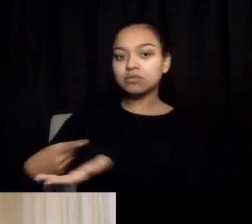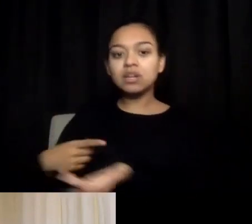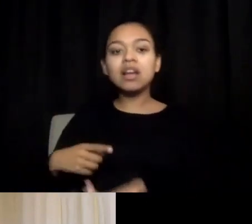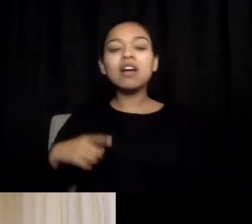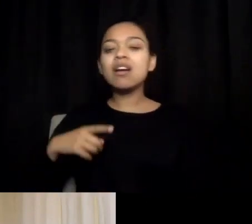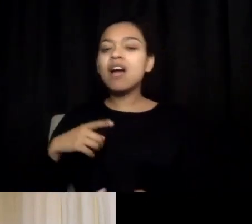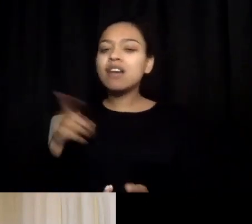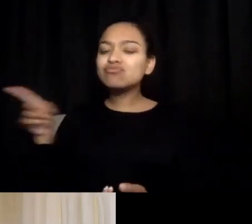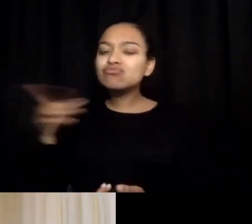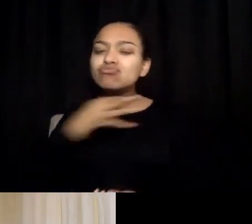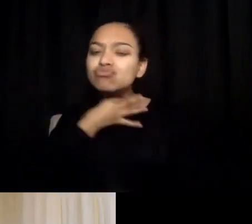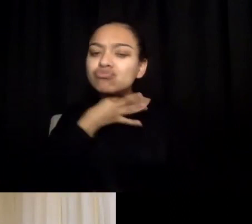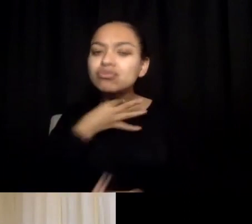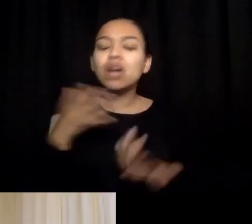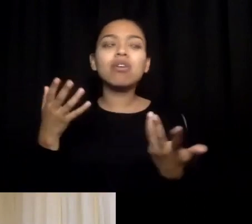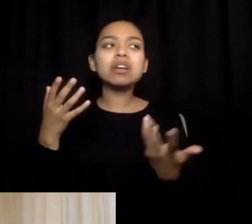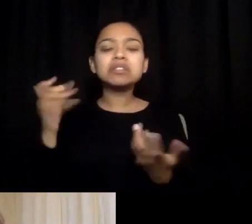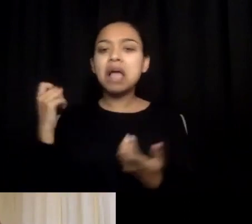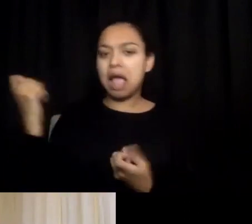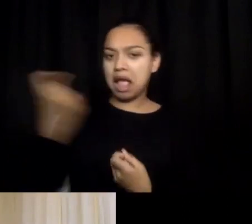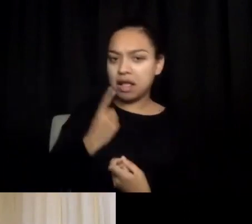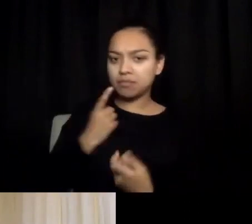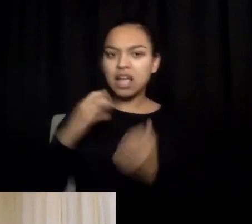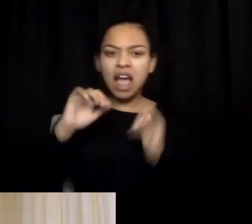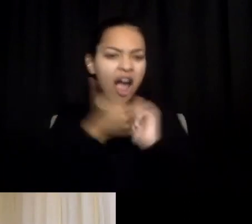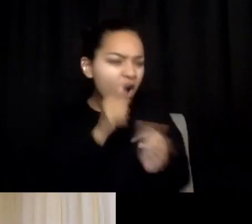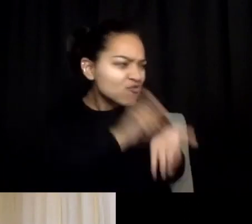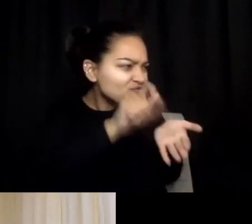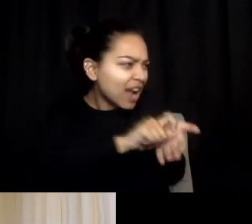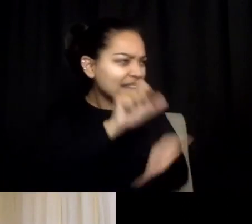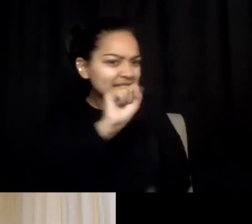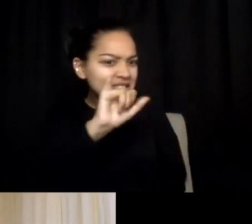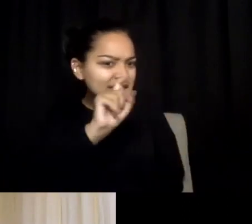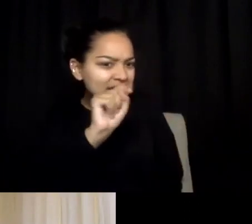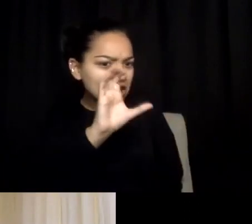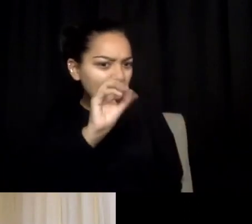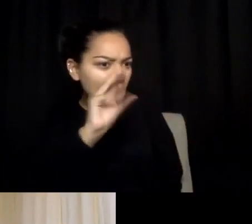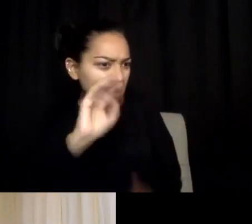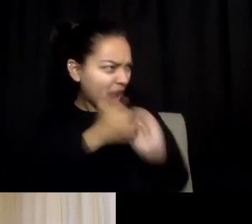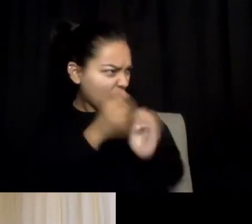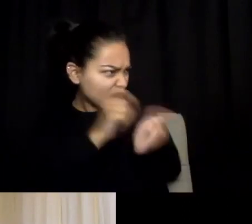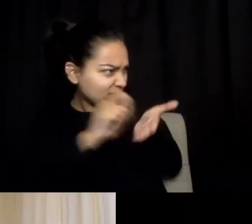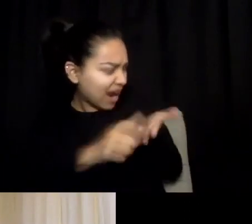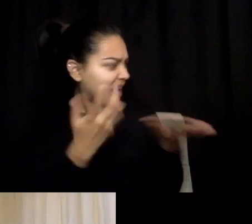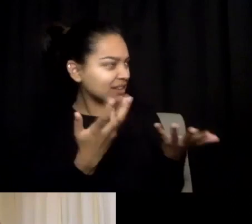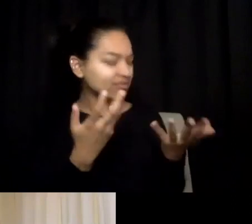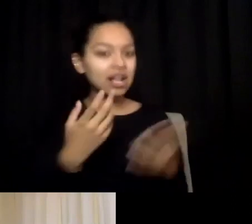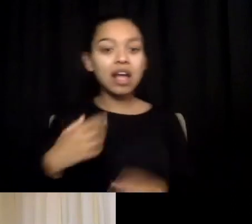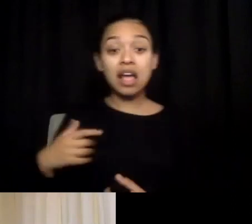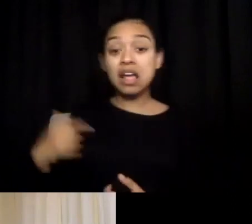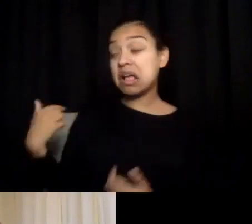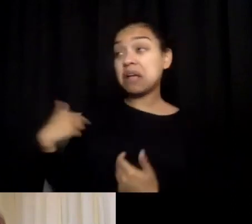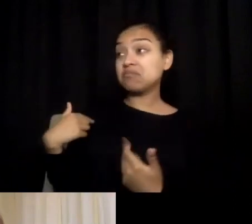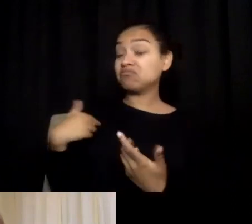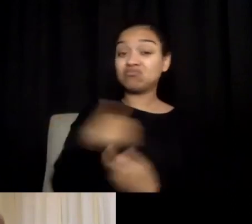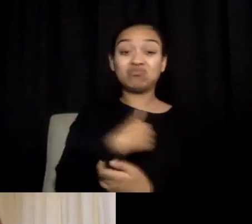sitcoms week after week, new episodes. Like, why was I not scared? And I told her that we early on just decided to take fear off the table, and just